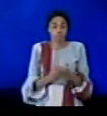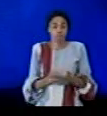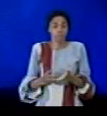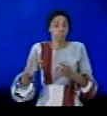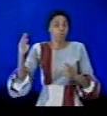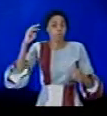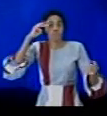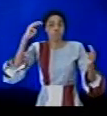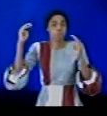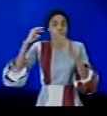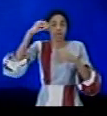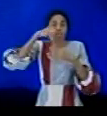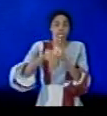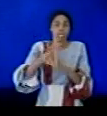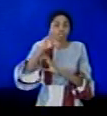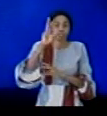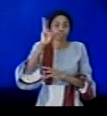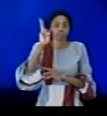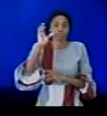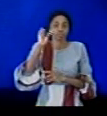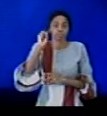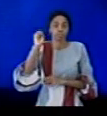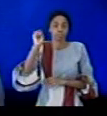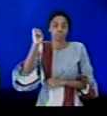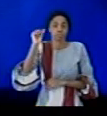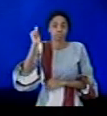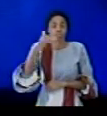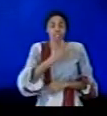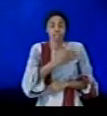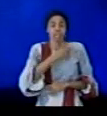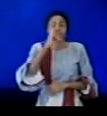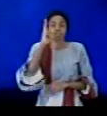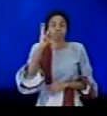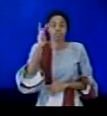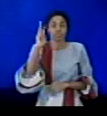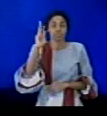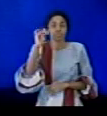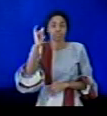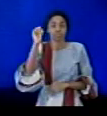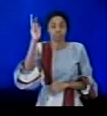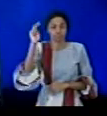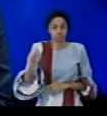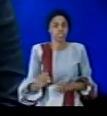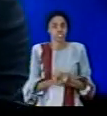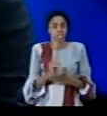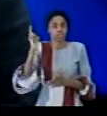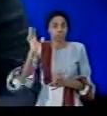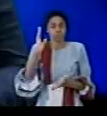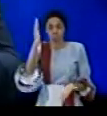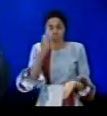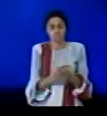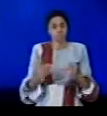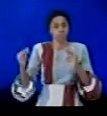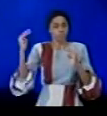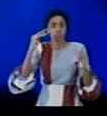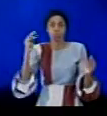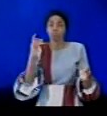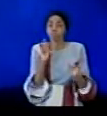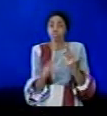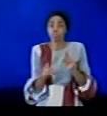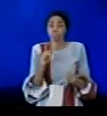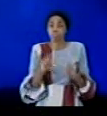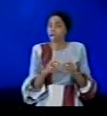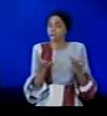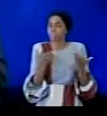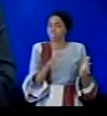reign. Souls of men are dying, unrepented, going to eternity unprepared. That God Almighty will